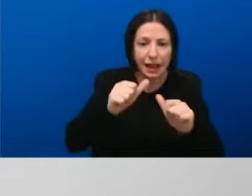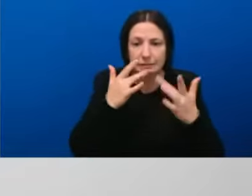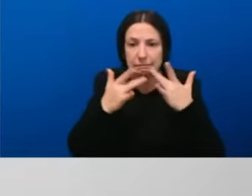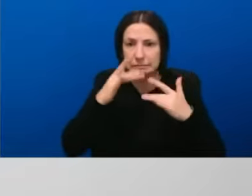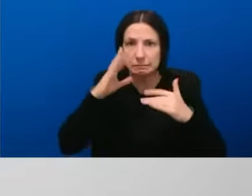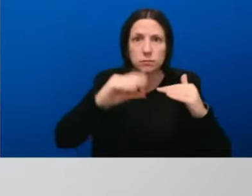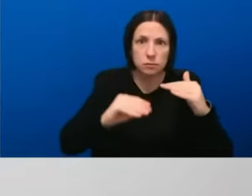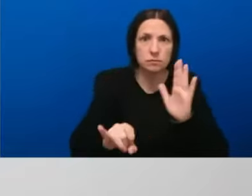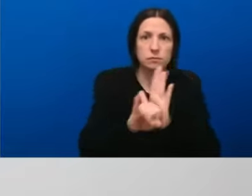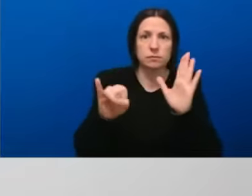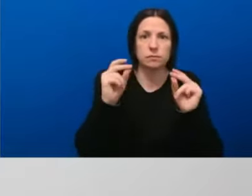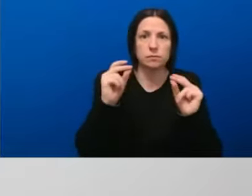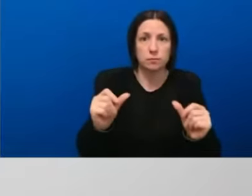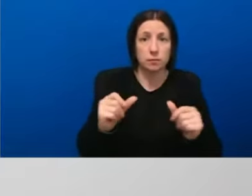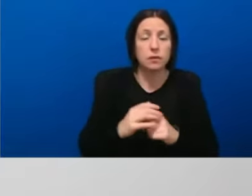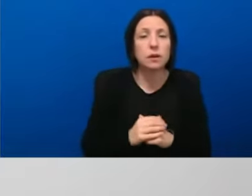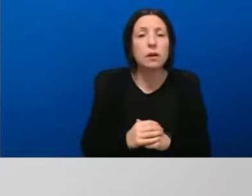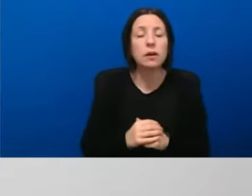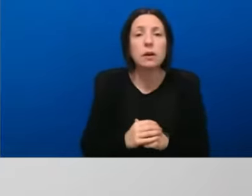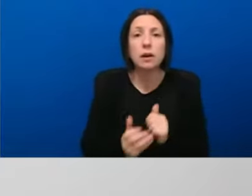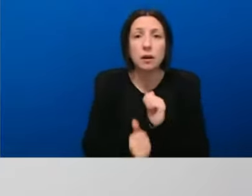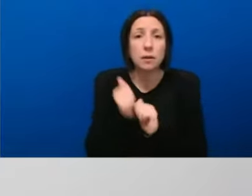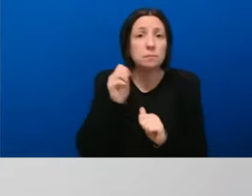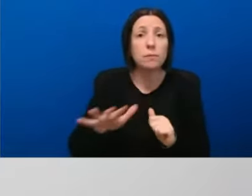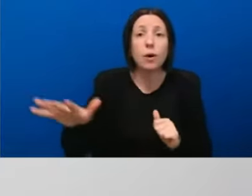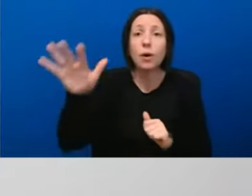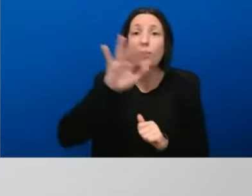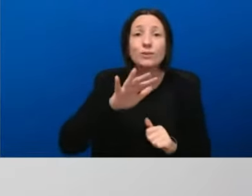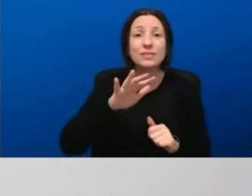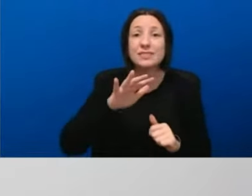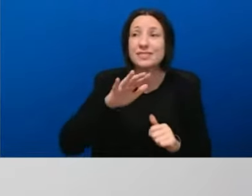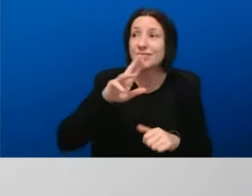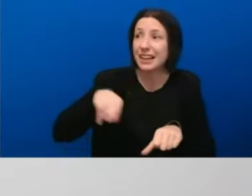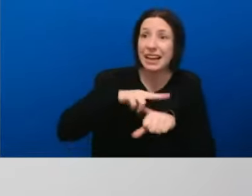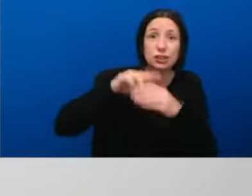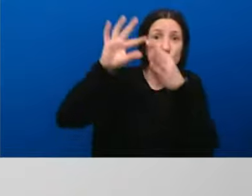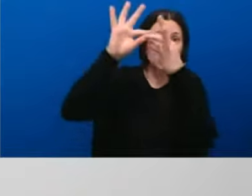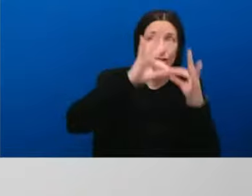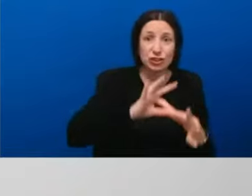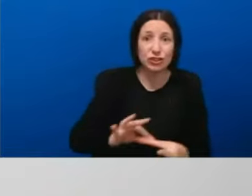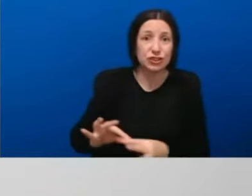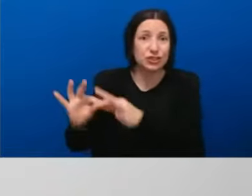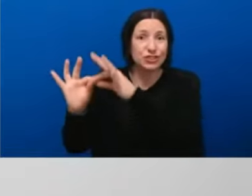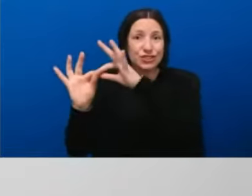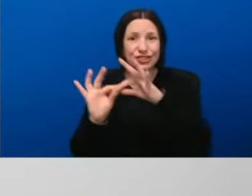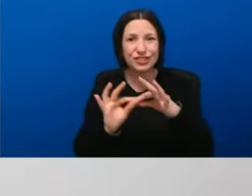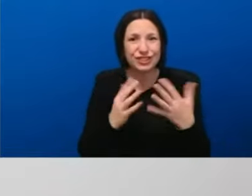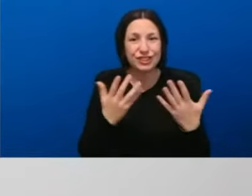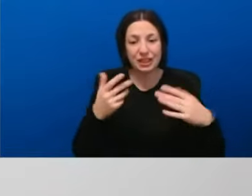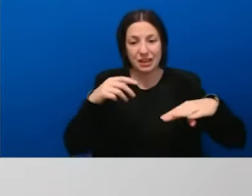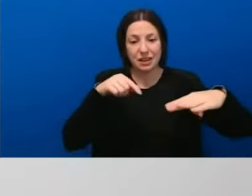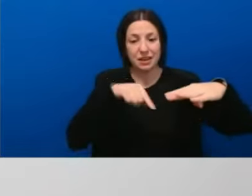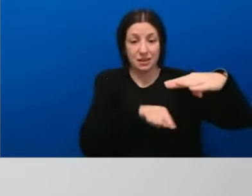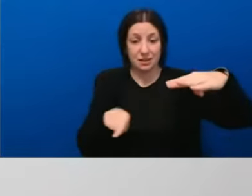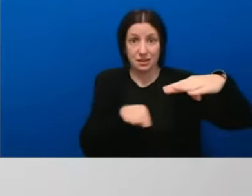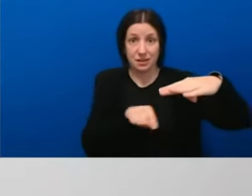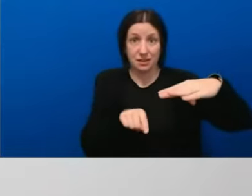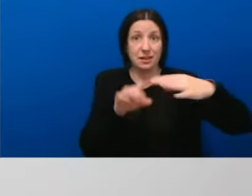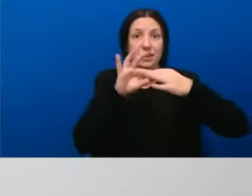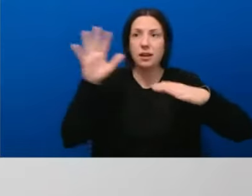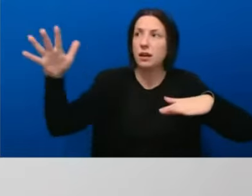those changes. I think one thing that we need to keep in mind is that most things in nature are connected. So our aquifers are connected